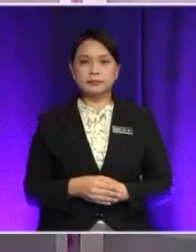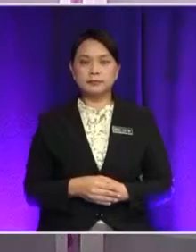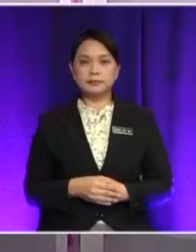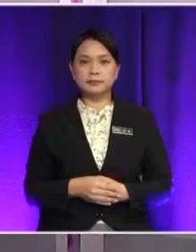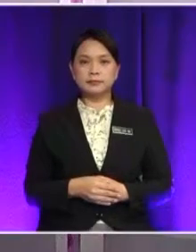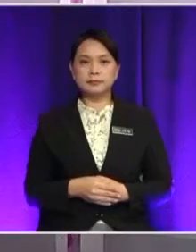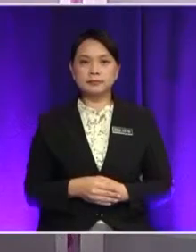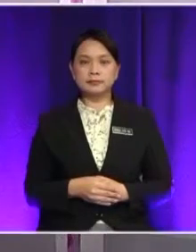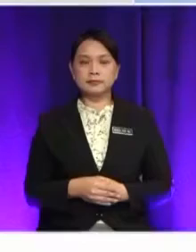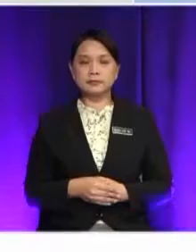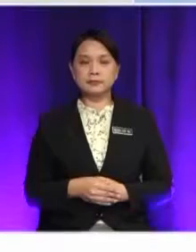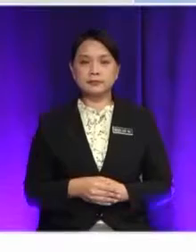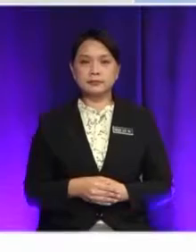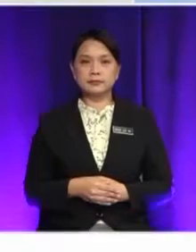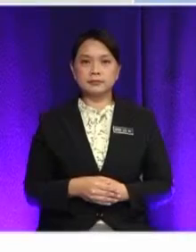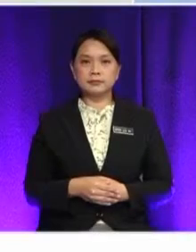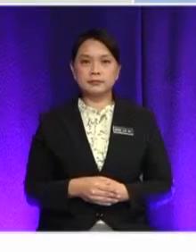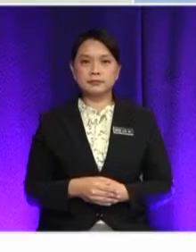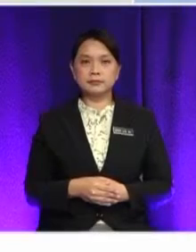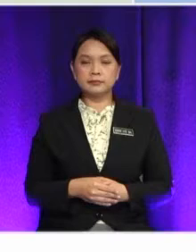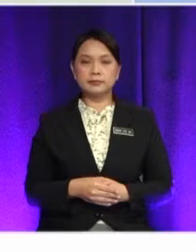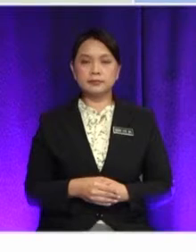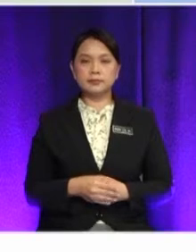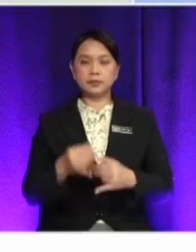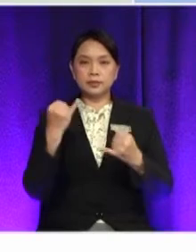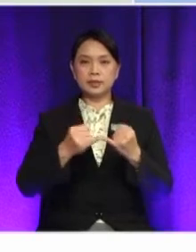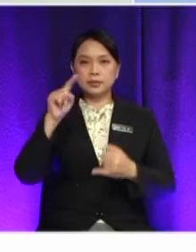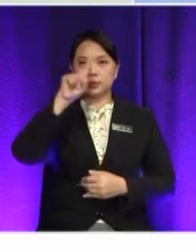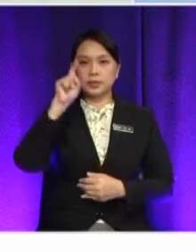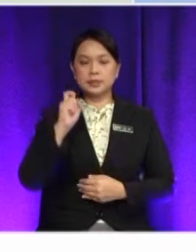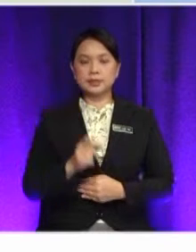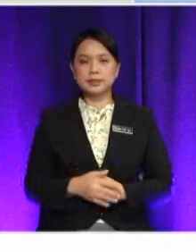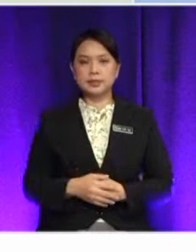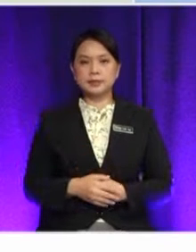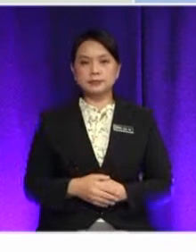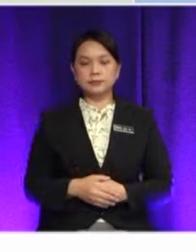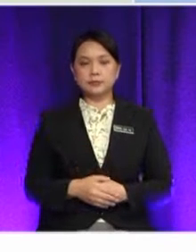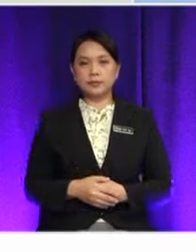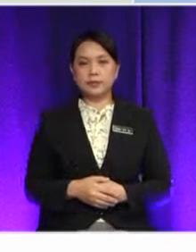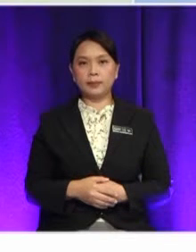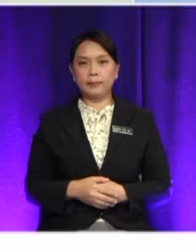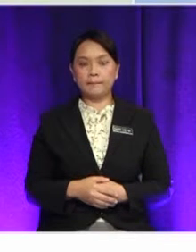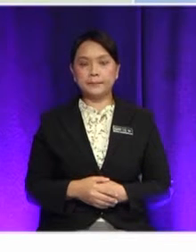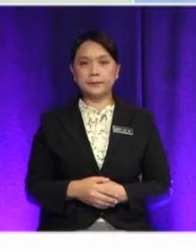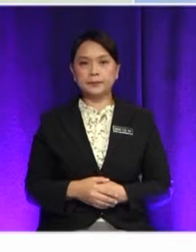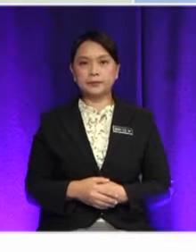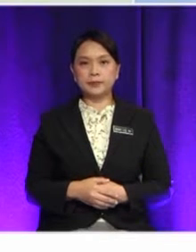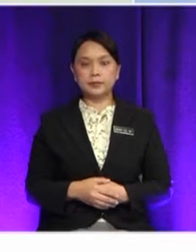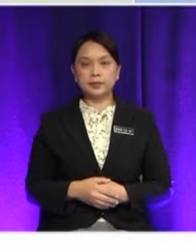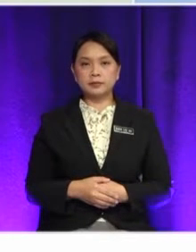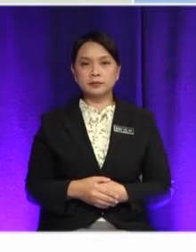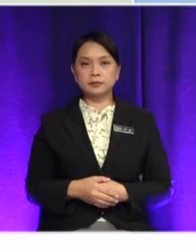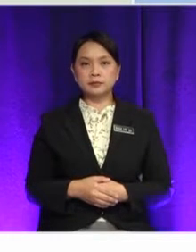now we have to cross the answer. Yep. Okay, now let's go to the last question, girls. So who can that be? Who wants to try the last